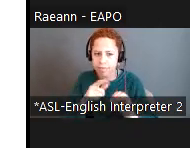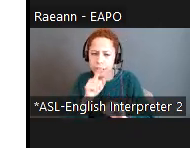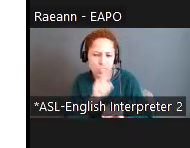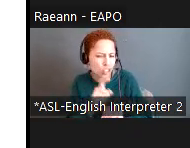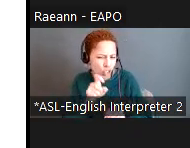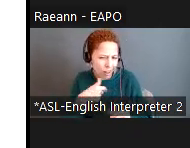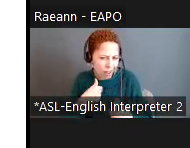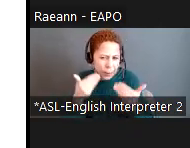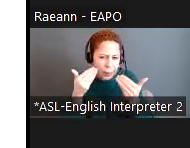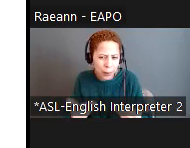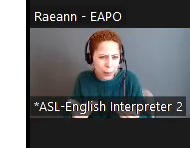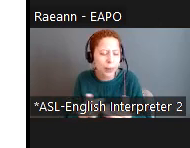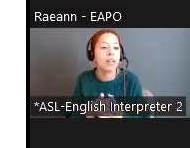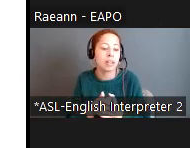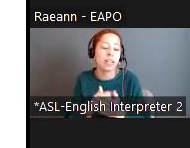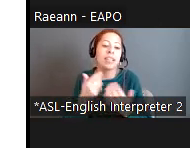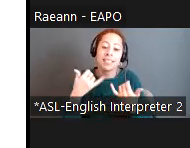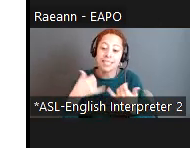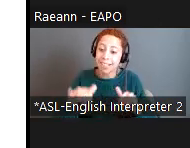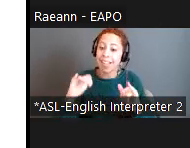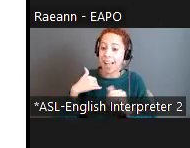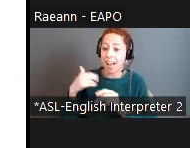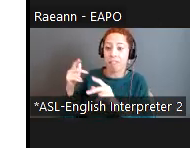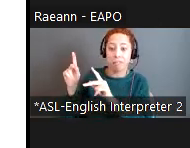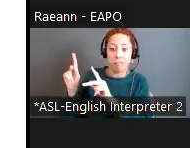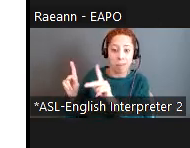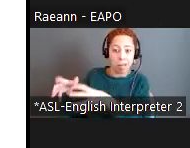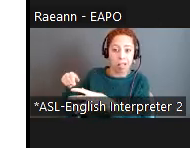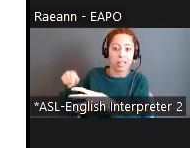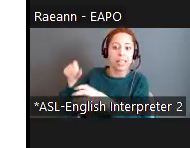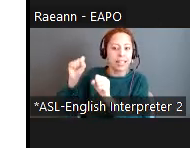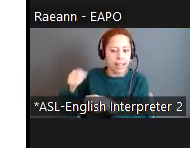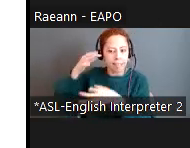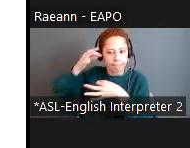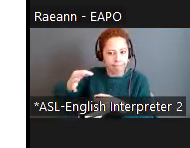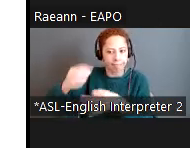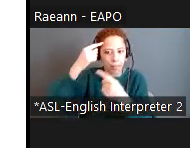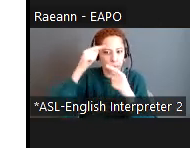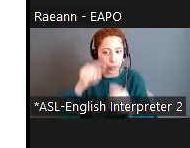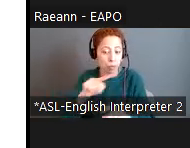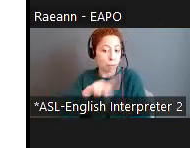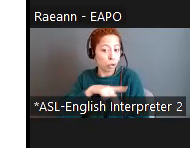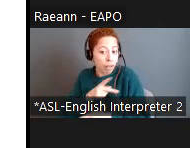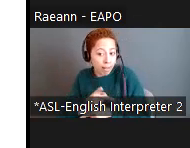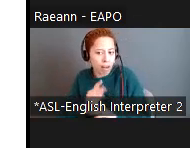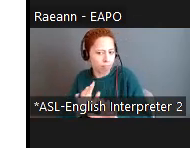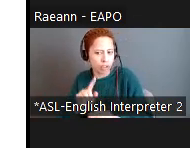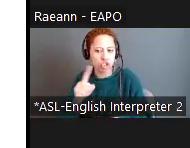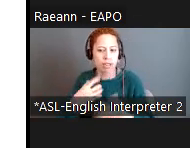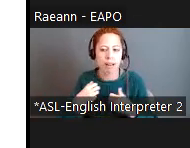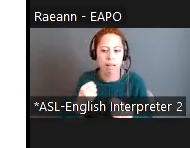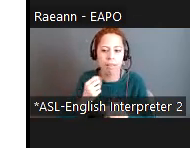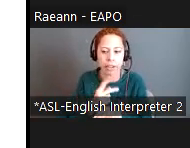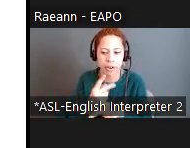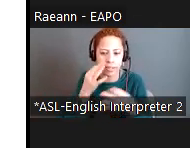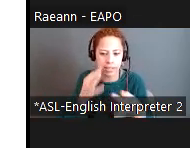who can make healthcare decisions for you. Again, those aren't the personal care decisions. We're just talking about healthcare decisions if you